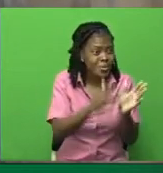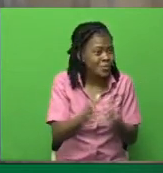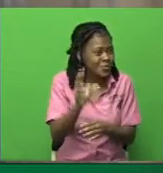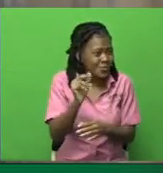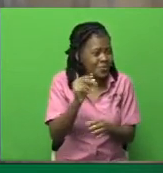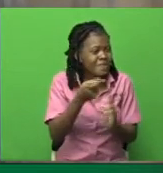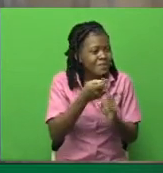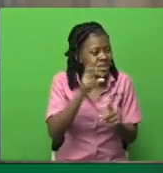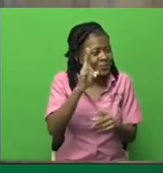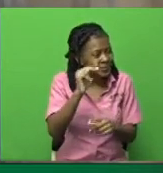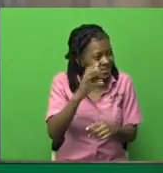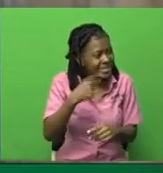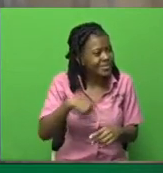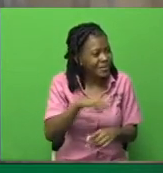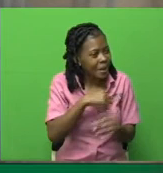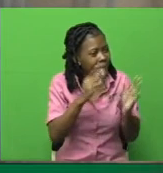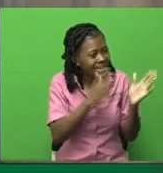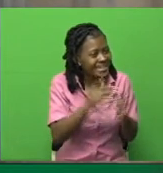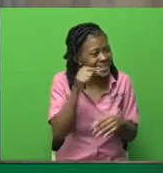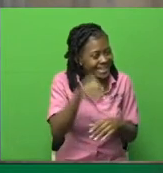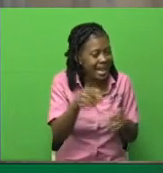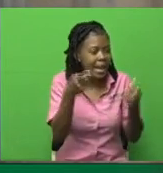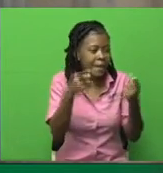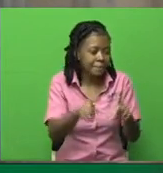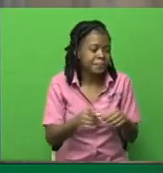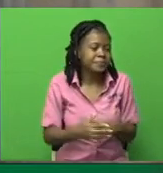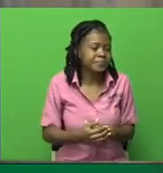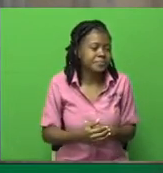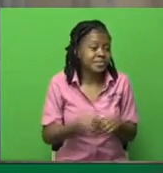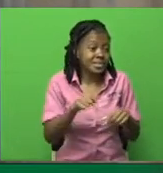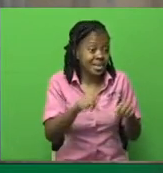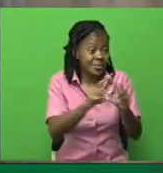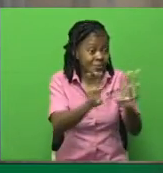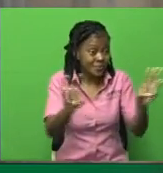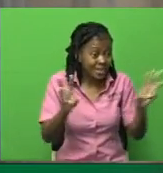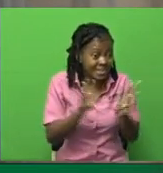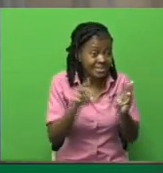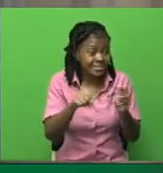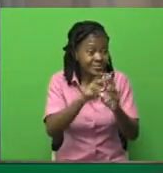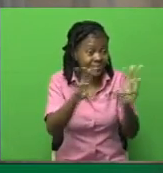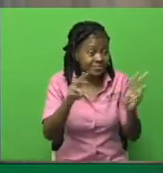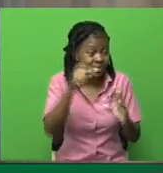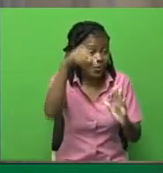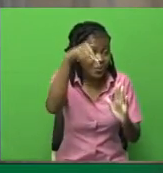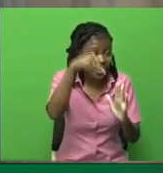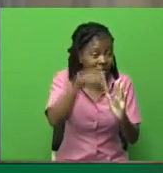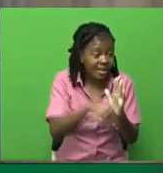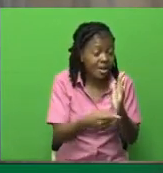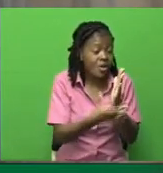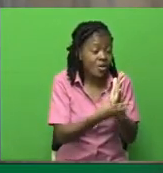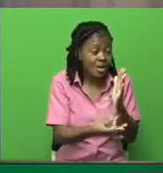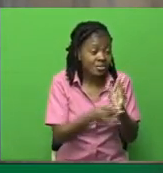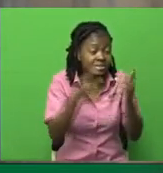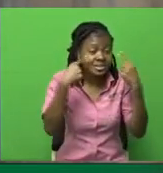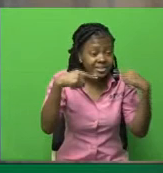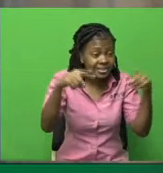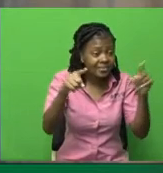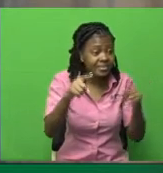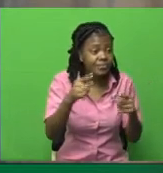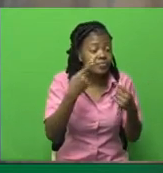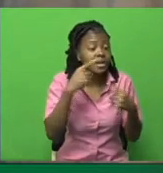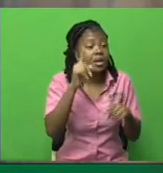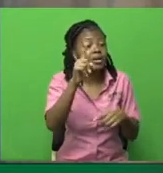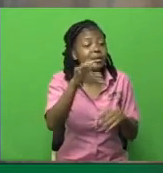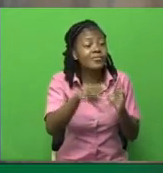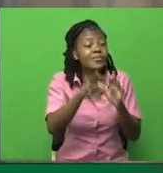government that I led these Wells were successful one of them the Savannah well